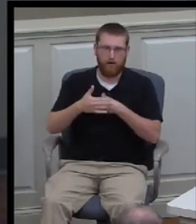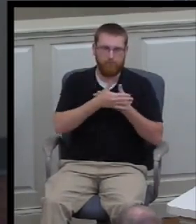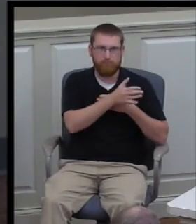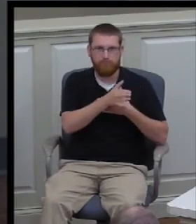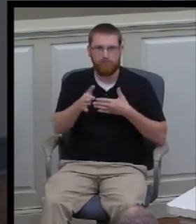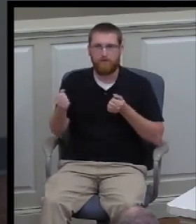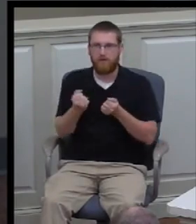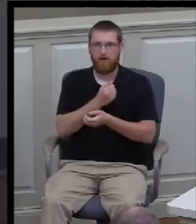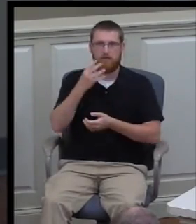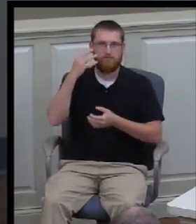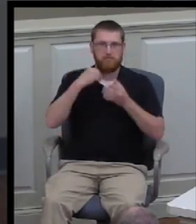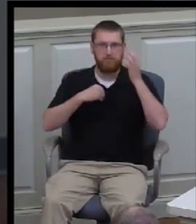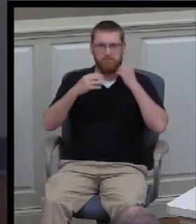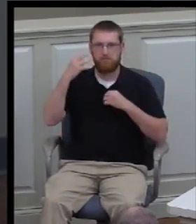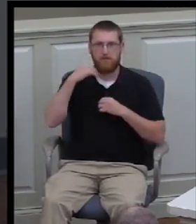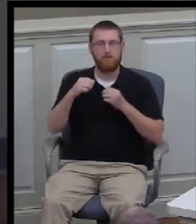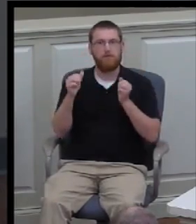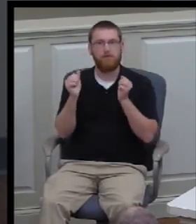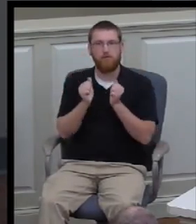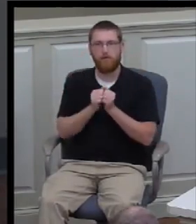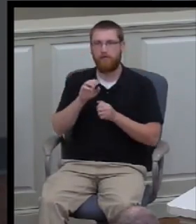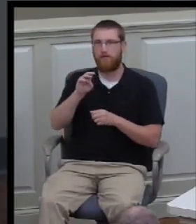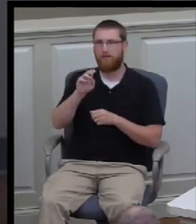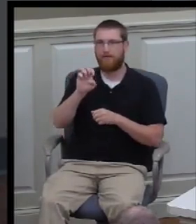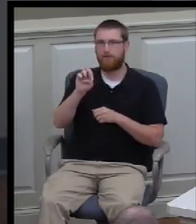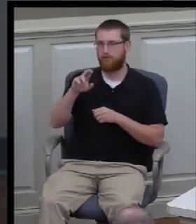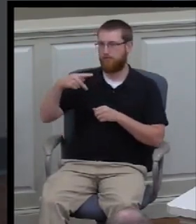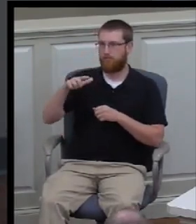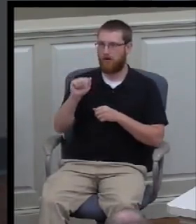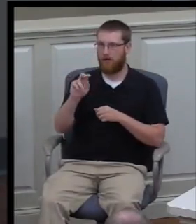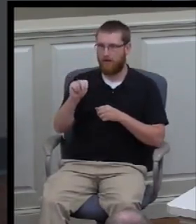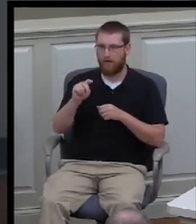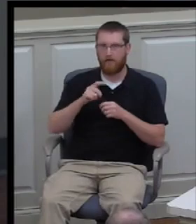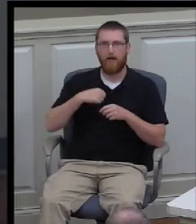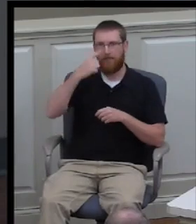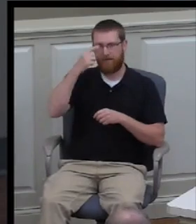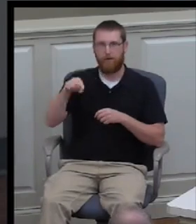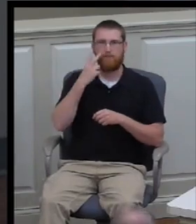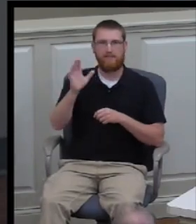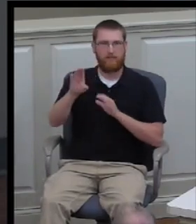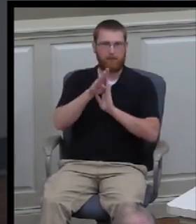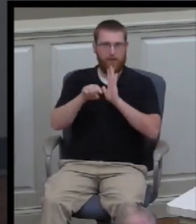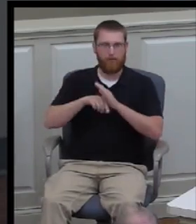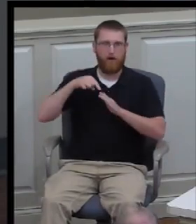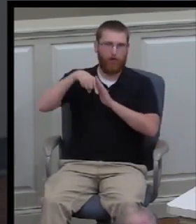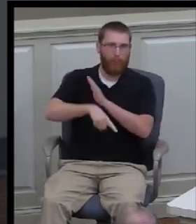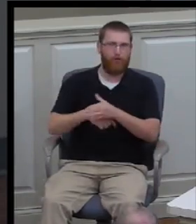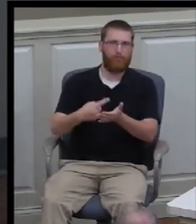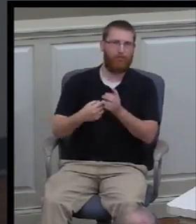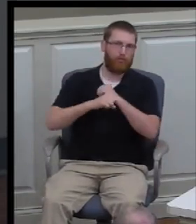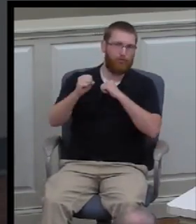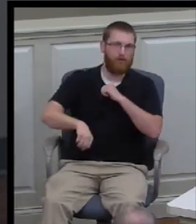extensive experience with implementing master plans. I think you all have seen his background. I don't need to go into it too deep,